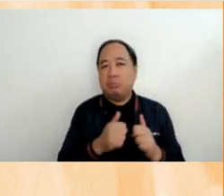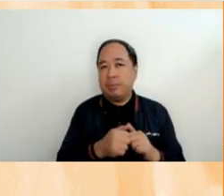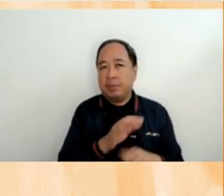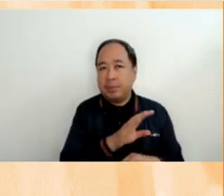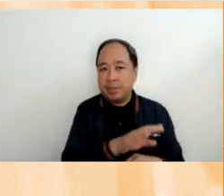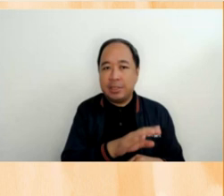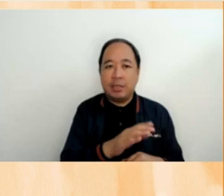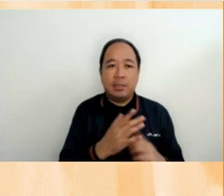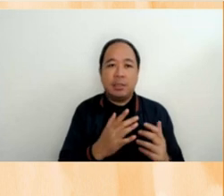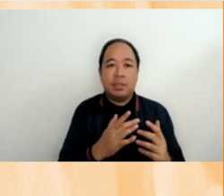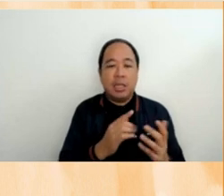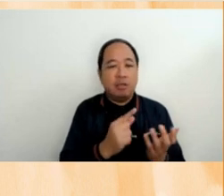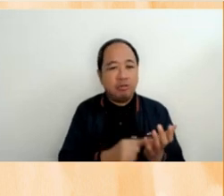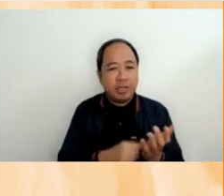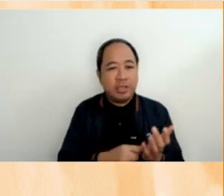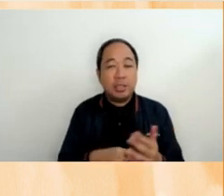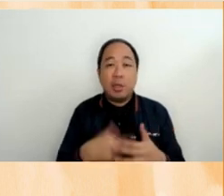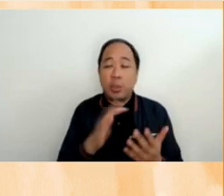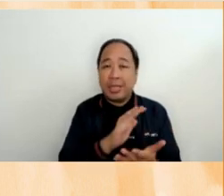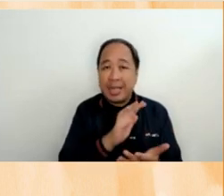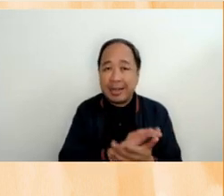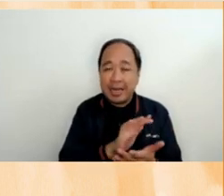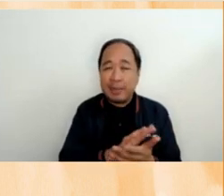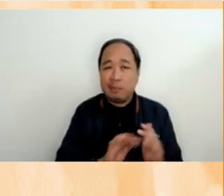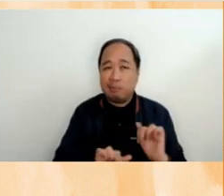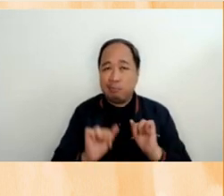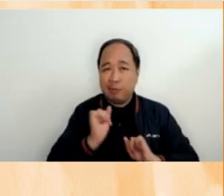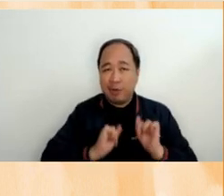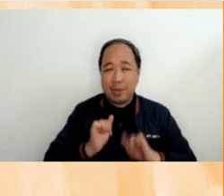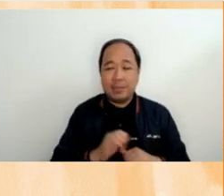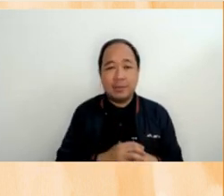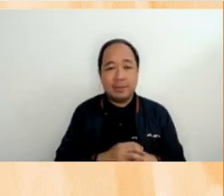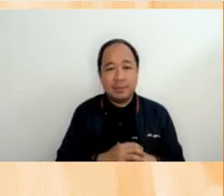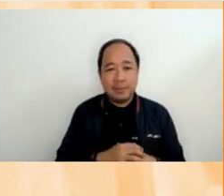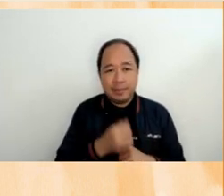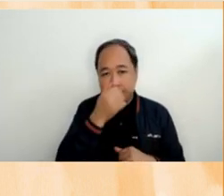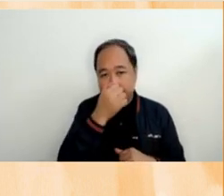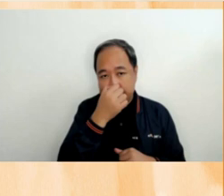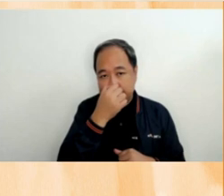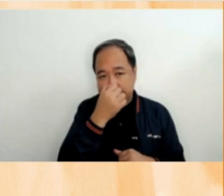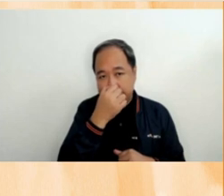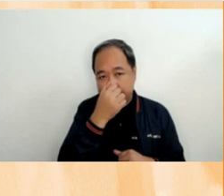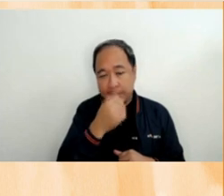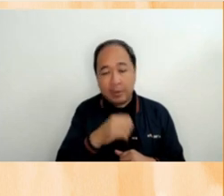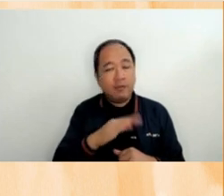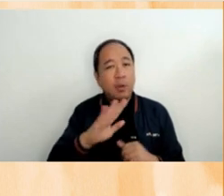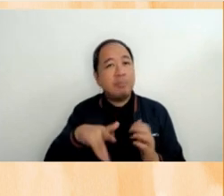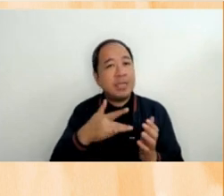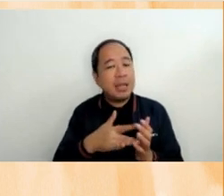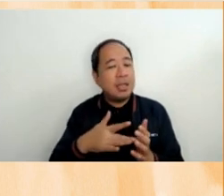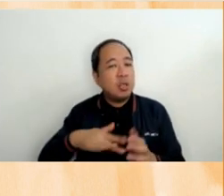grades or their academic performance. For middle to late adolescents, many